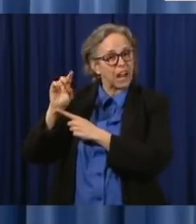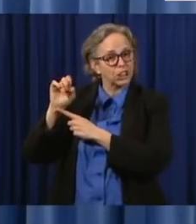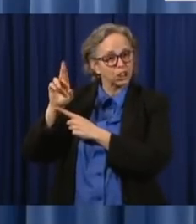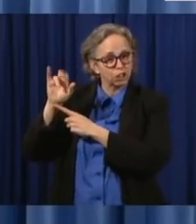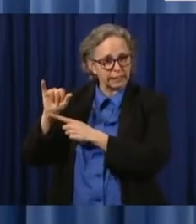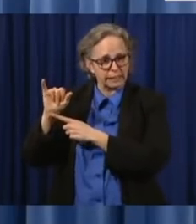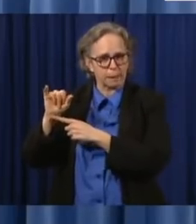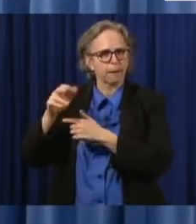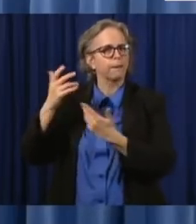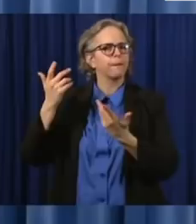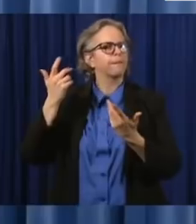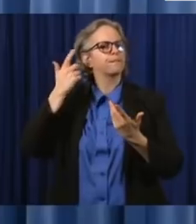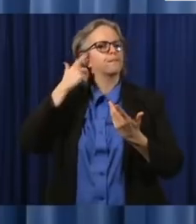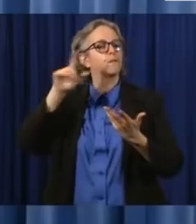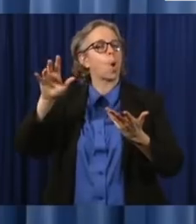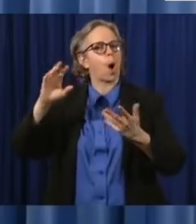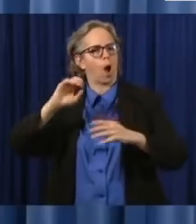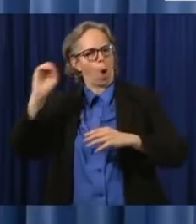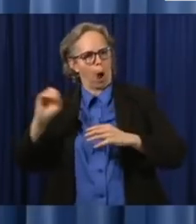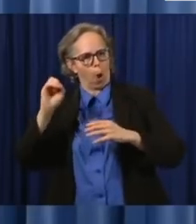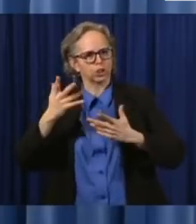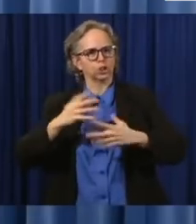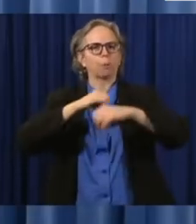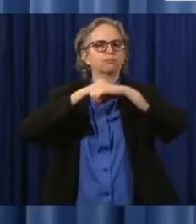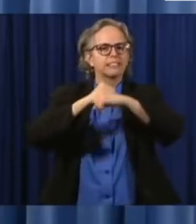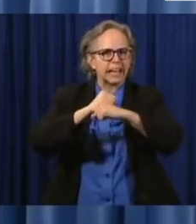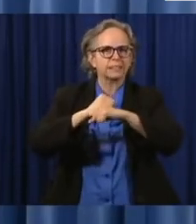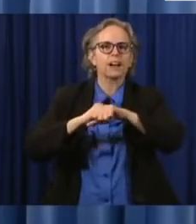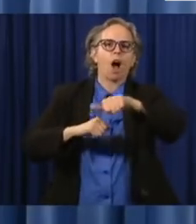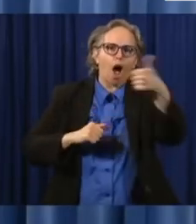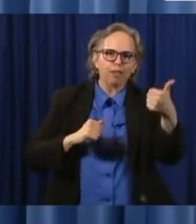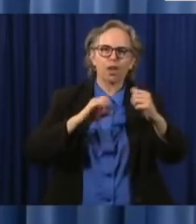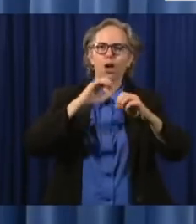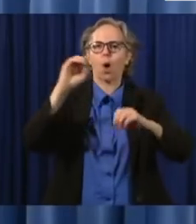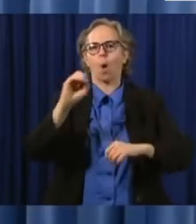Ohioans protecting Ohioans.